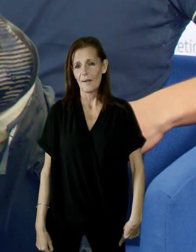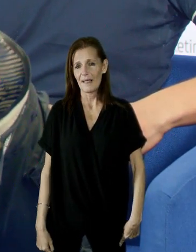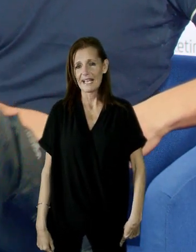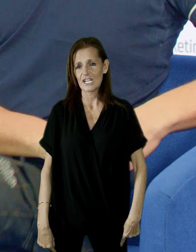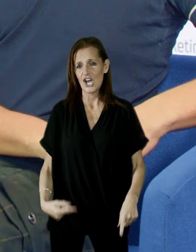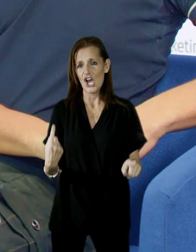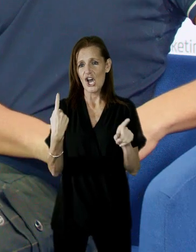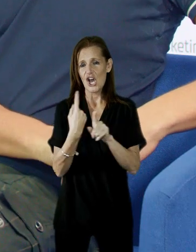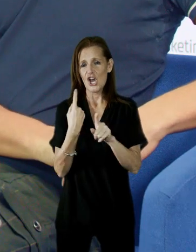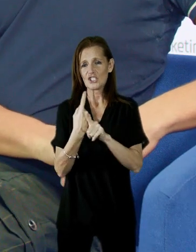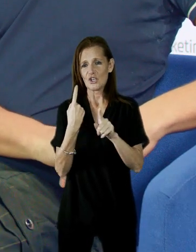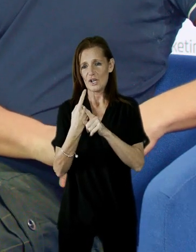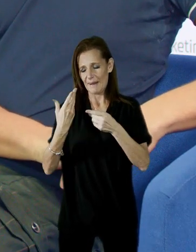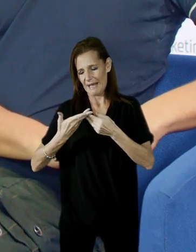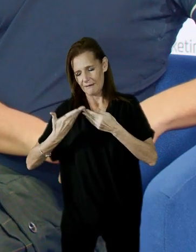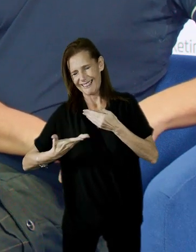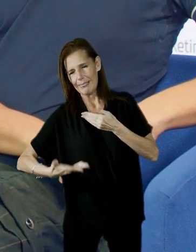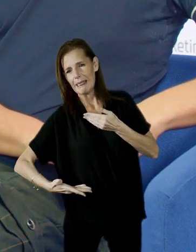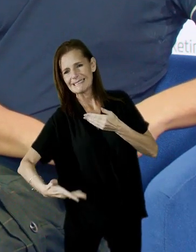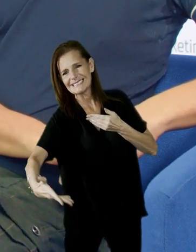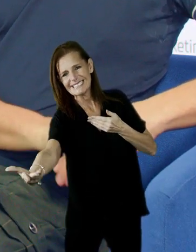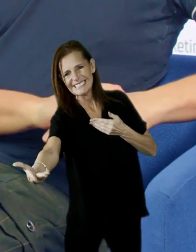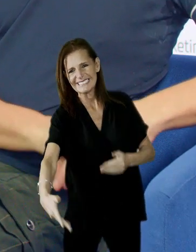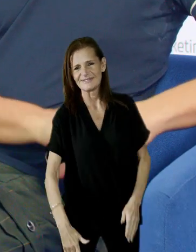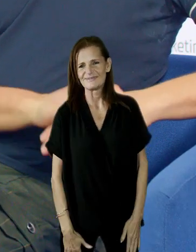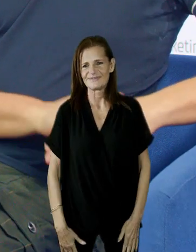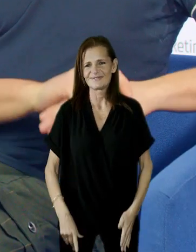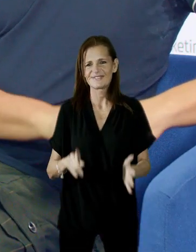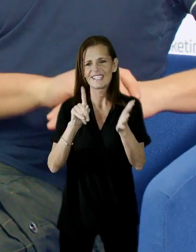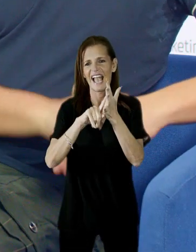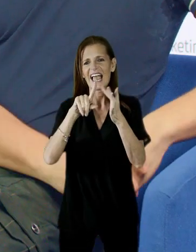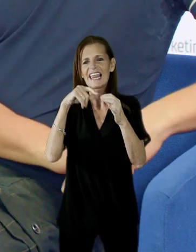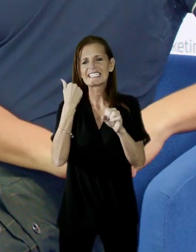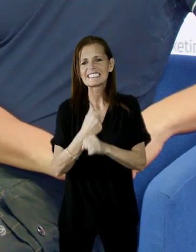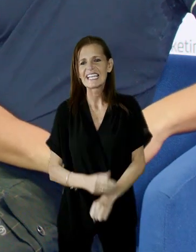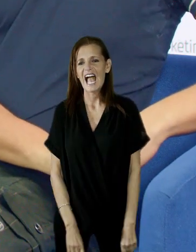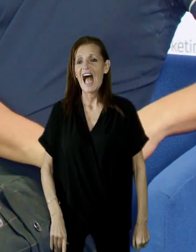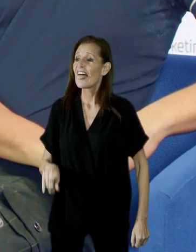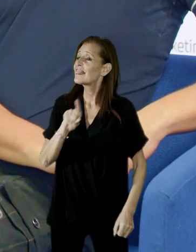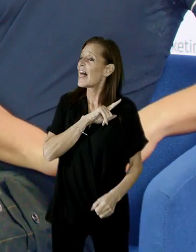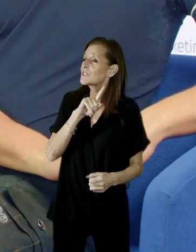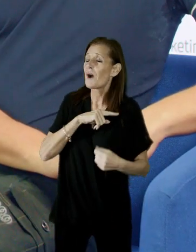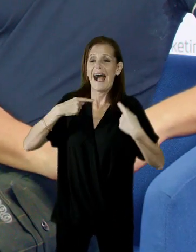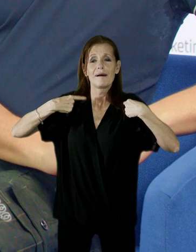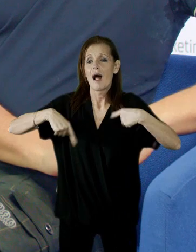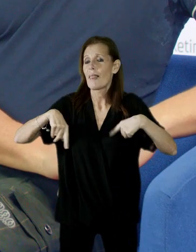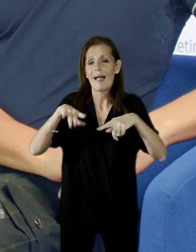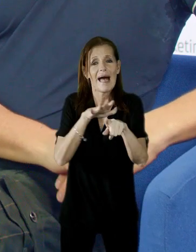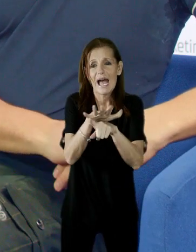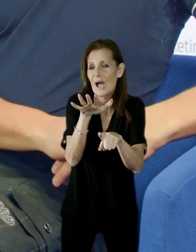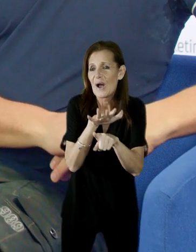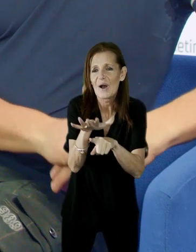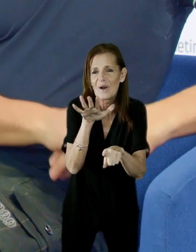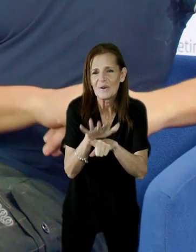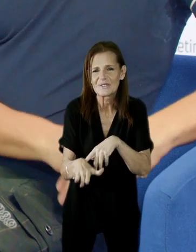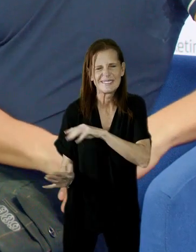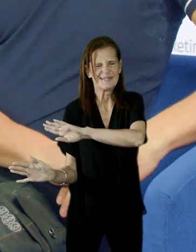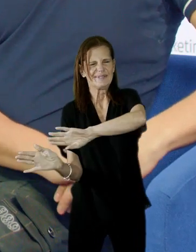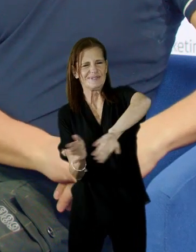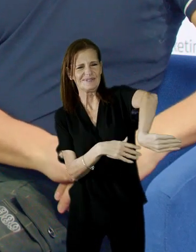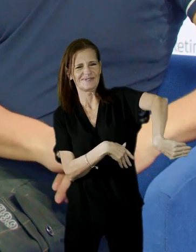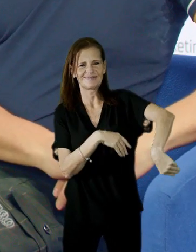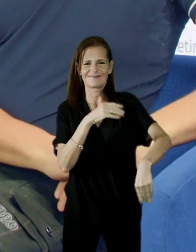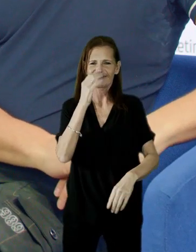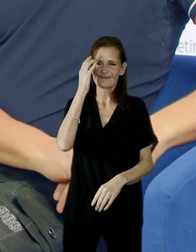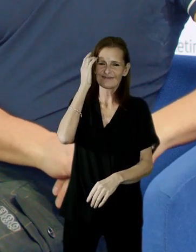legacy. And that's why we don't let me write my own jokes. Moving swiftly on. What an amazing